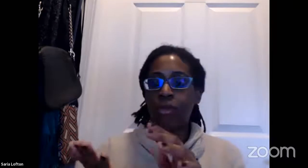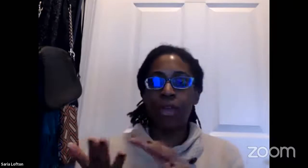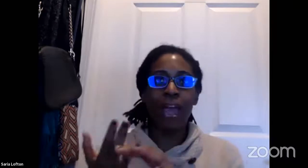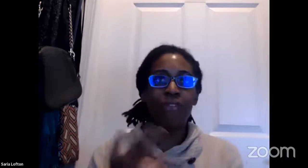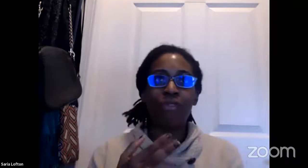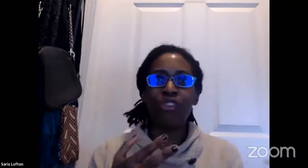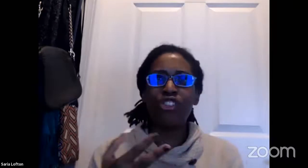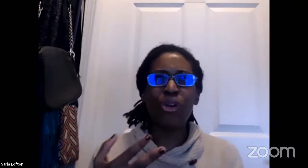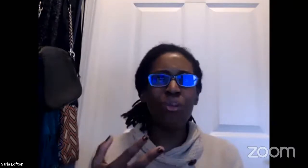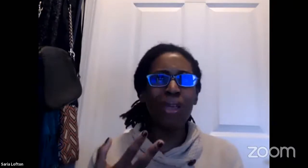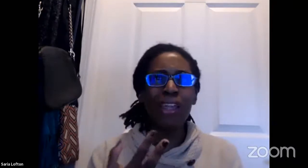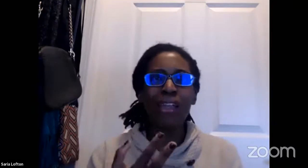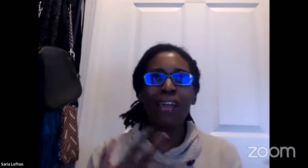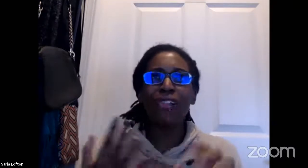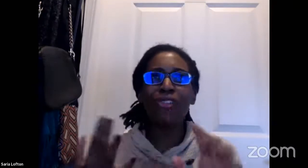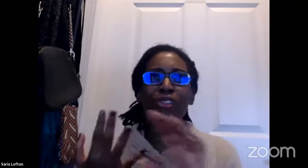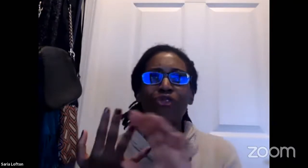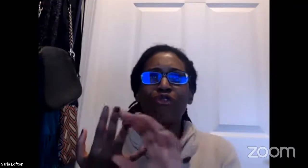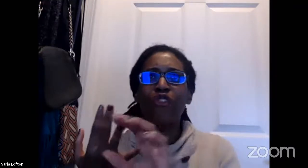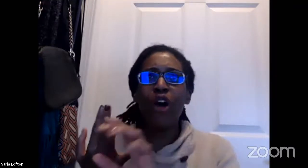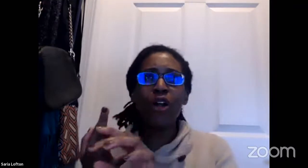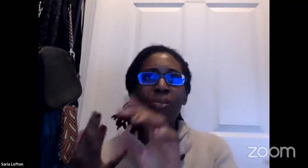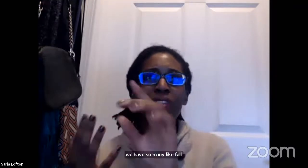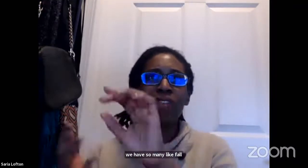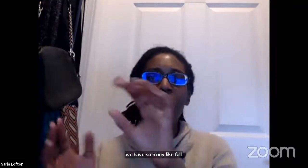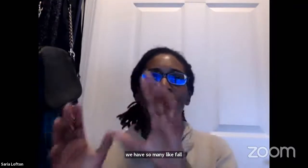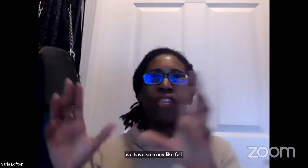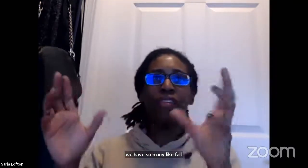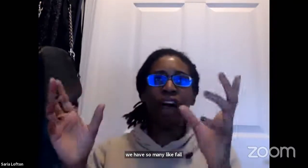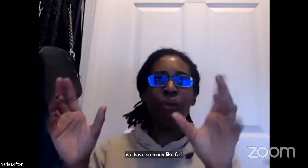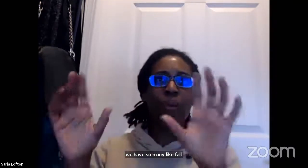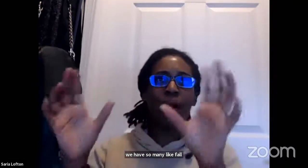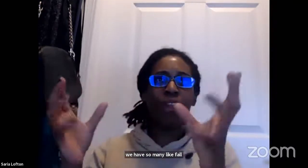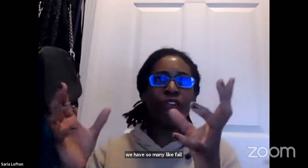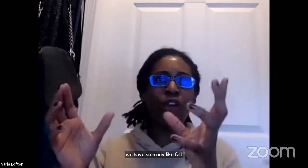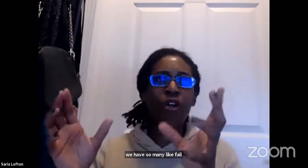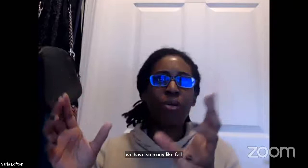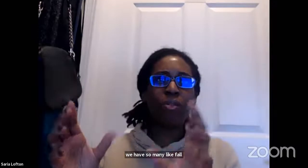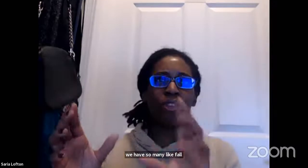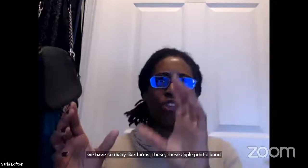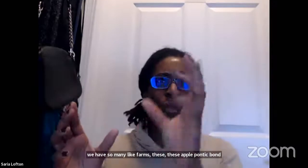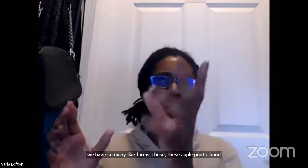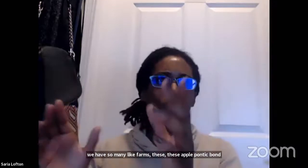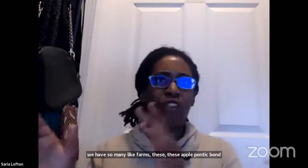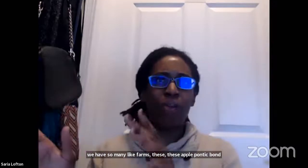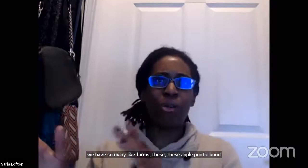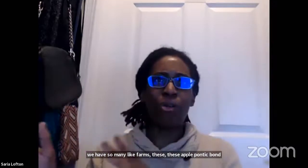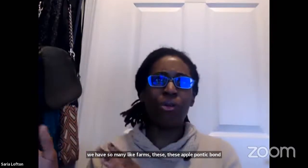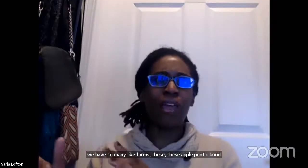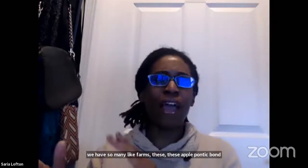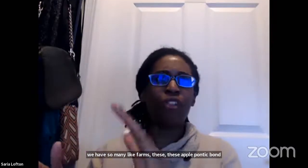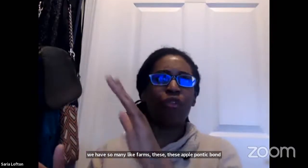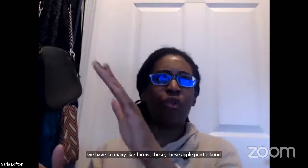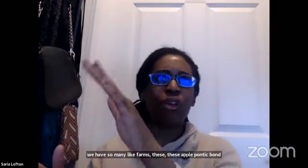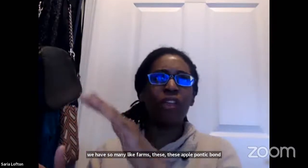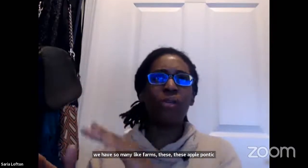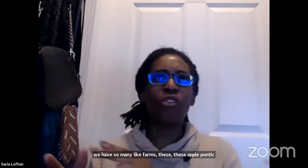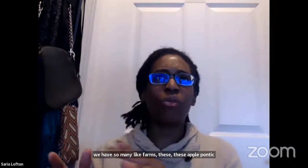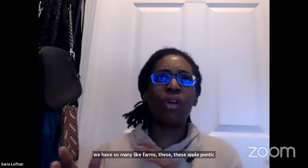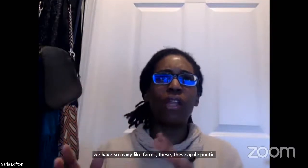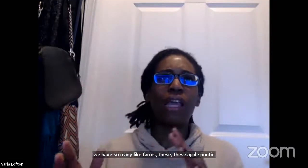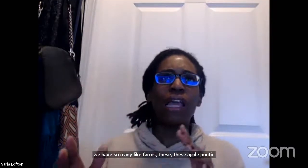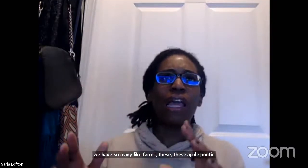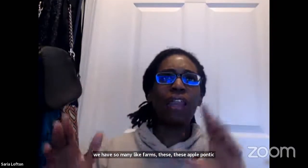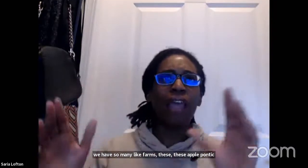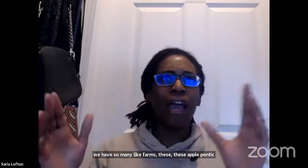mapped. We have so many, like, farms, these aquaponic farms. Like, there's one off of Van Buren in California. There